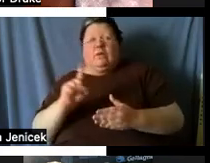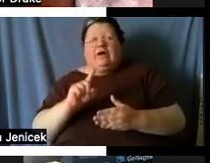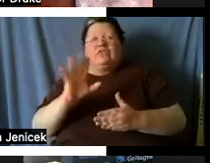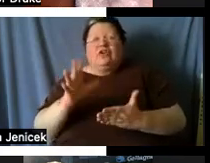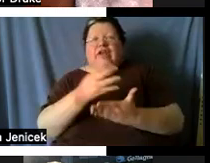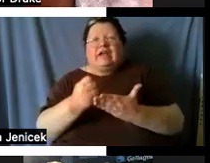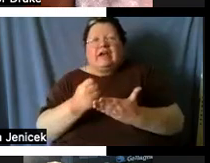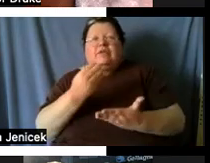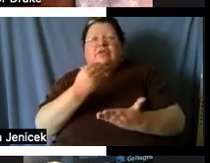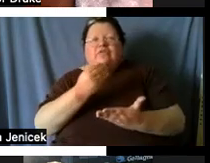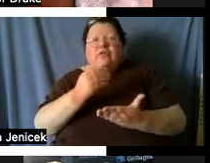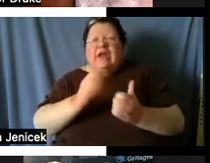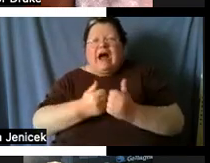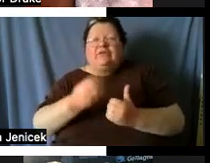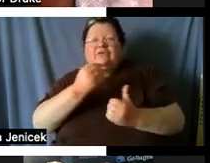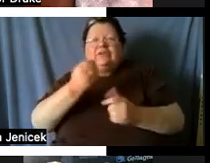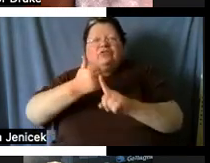going to feed yourself?